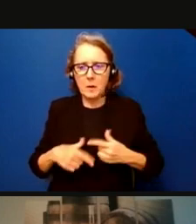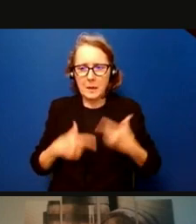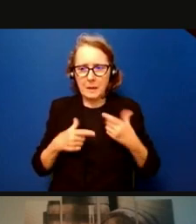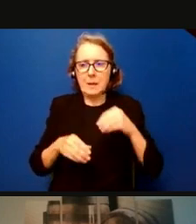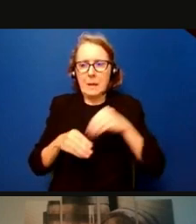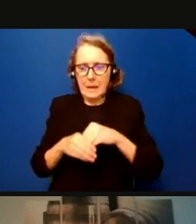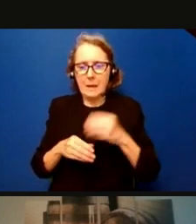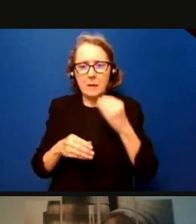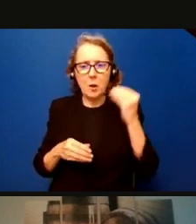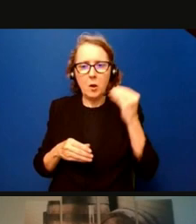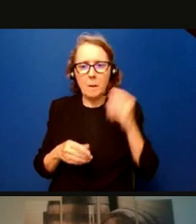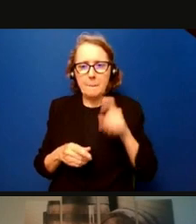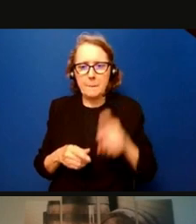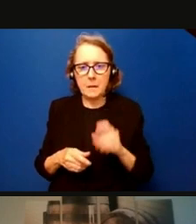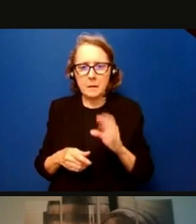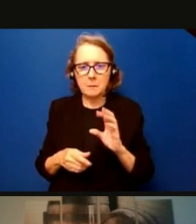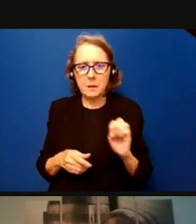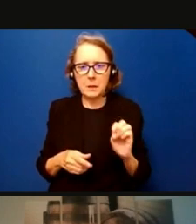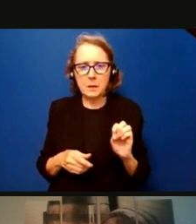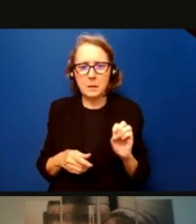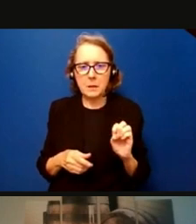house needs to be